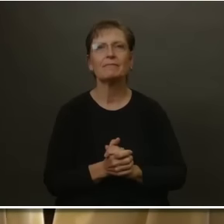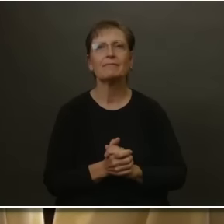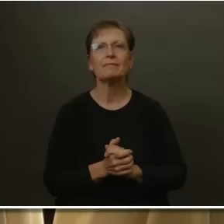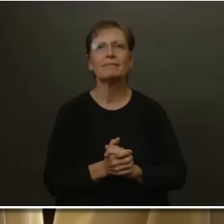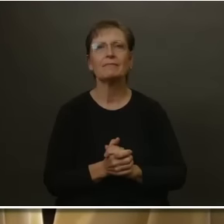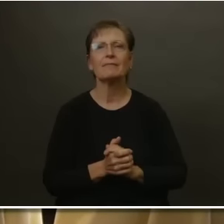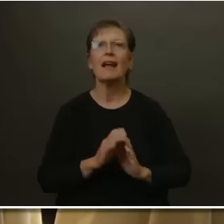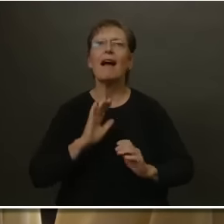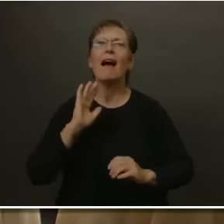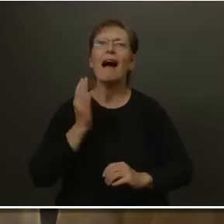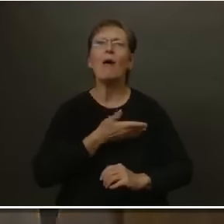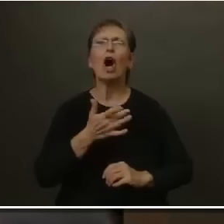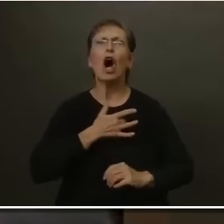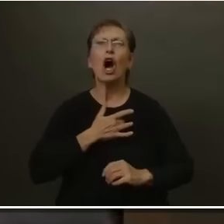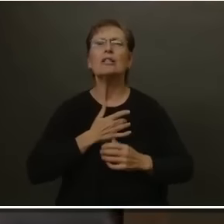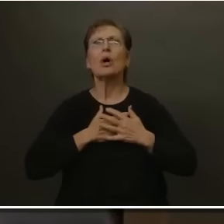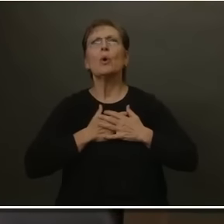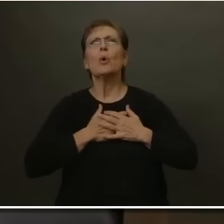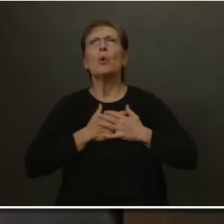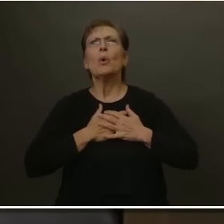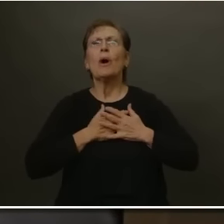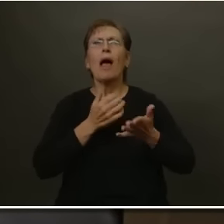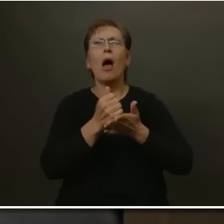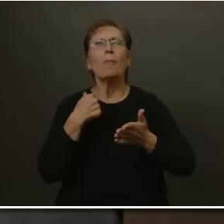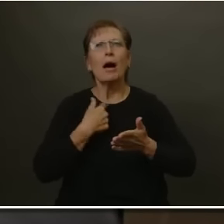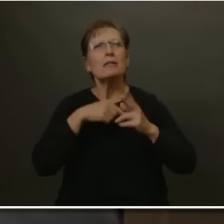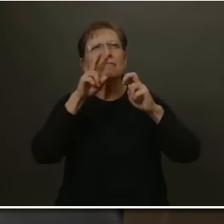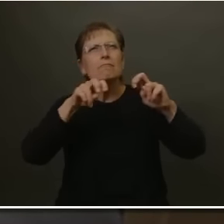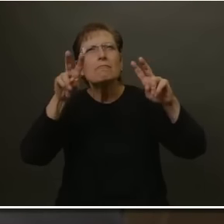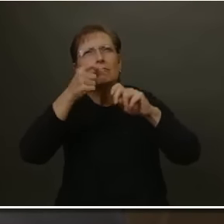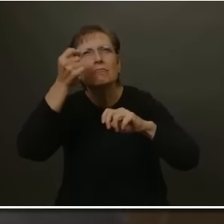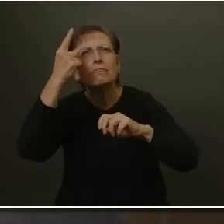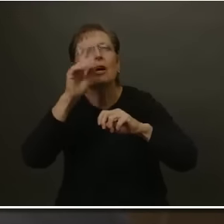Touch our hearts that we may discern the mission to which you call us.